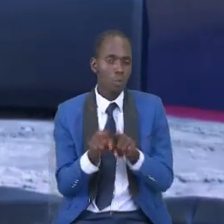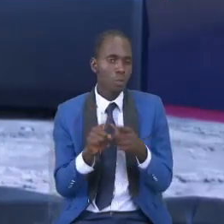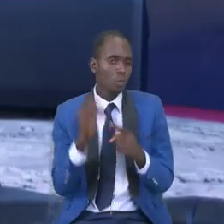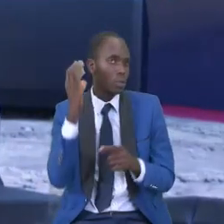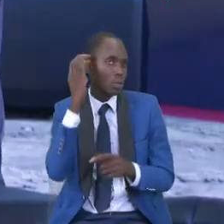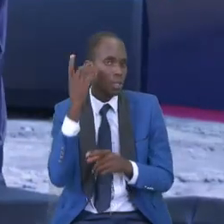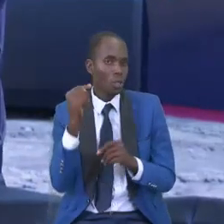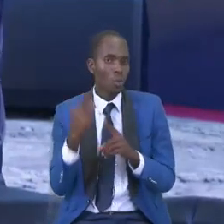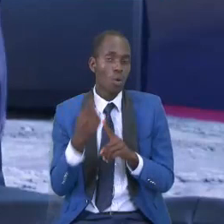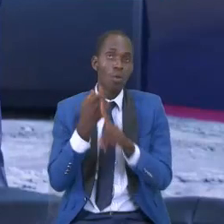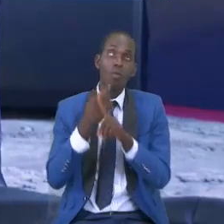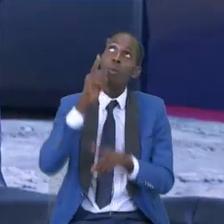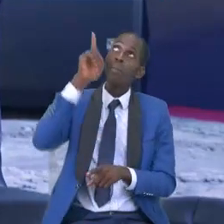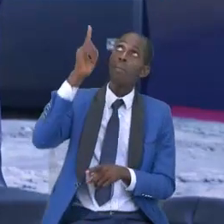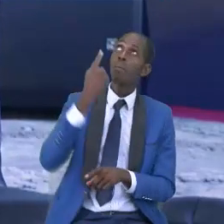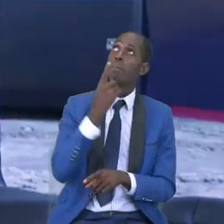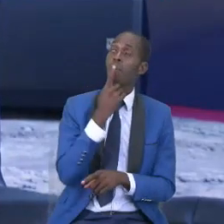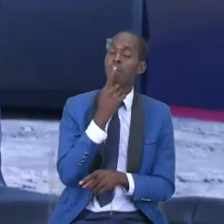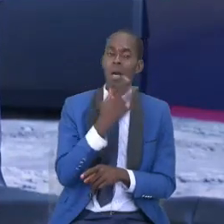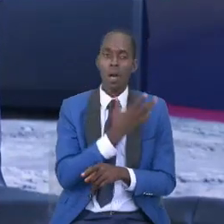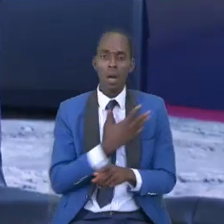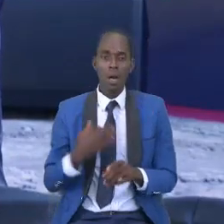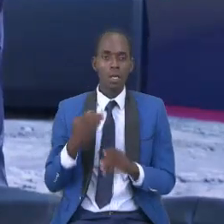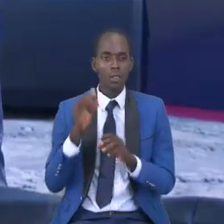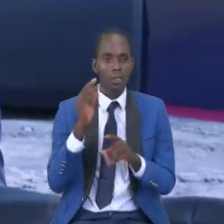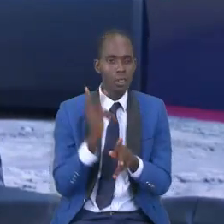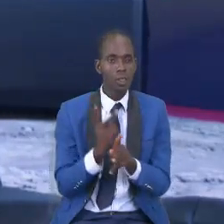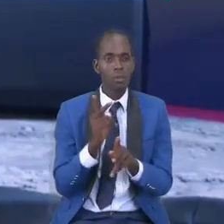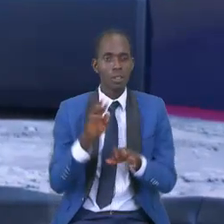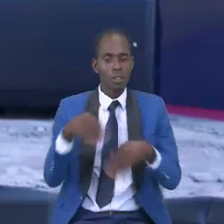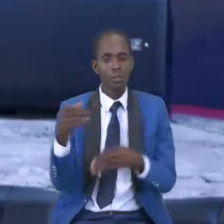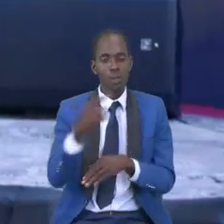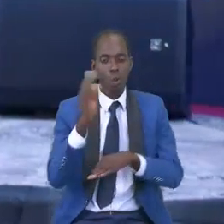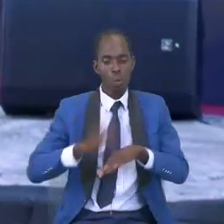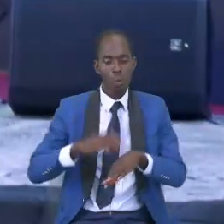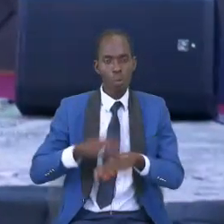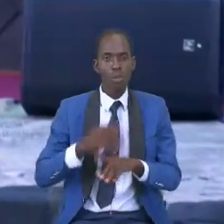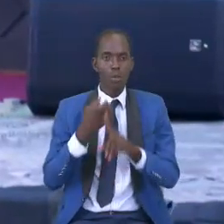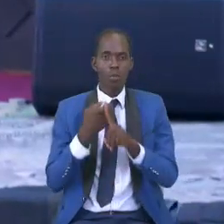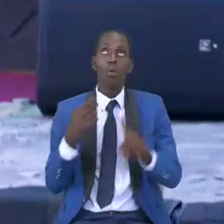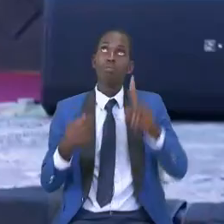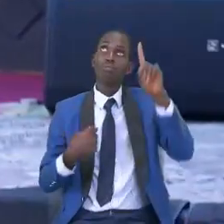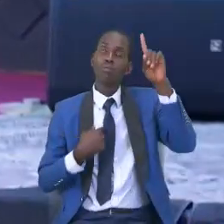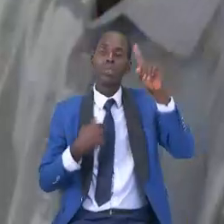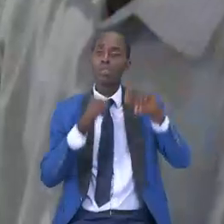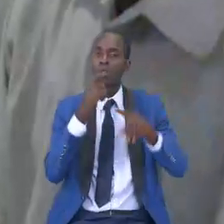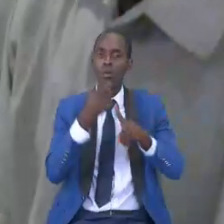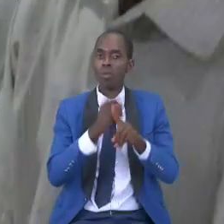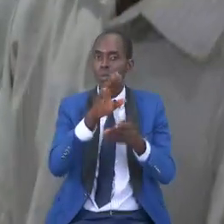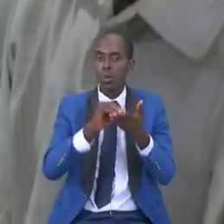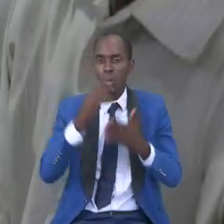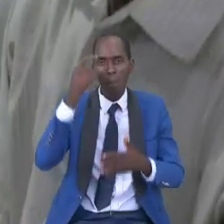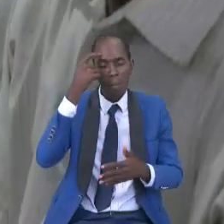his mouth and give them warning from me. Not from your mind, not from your opinion, not from